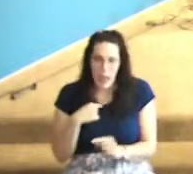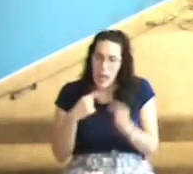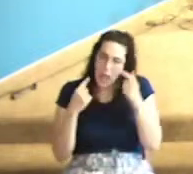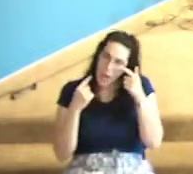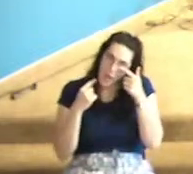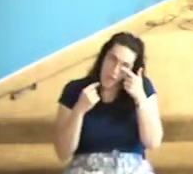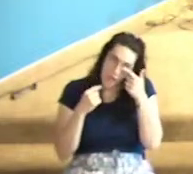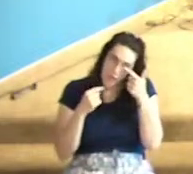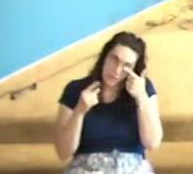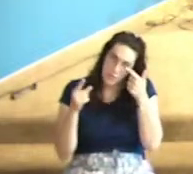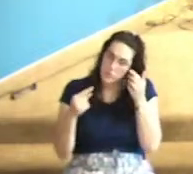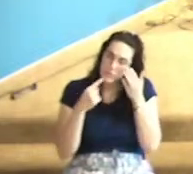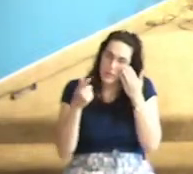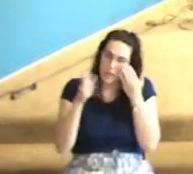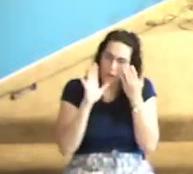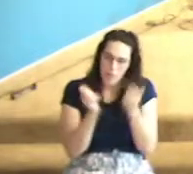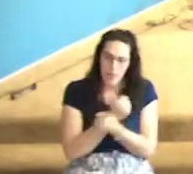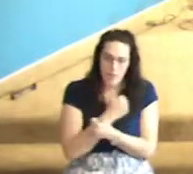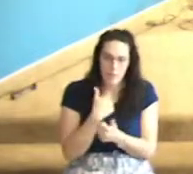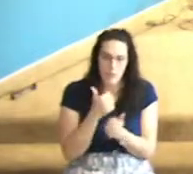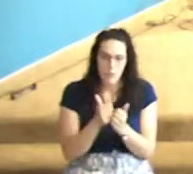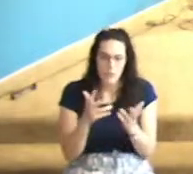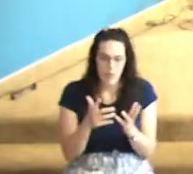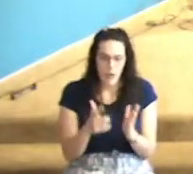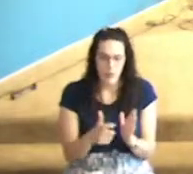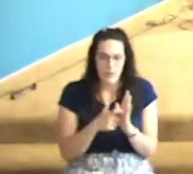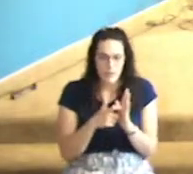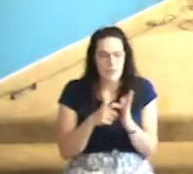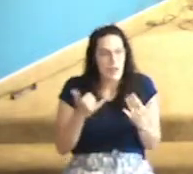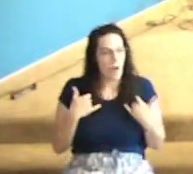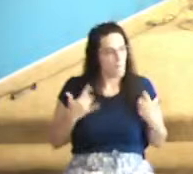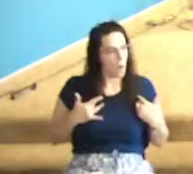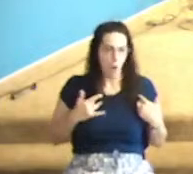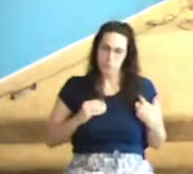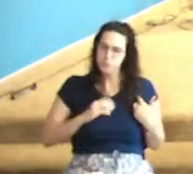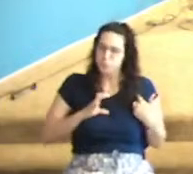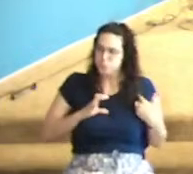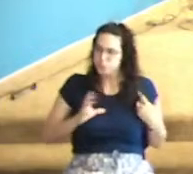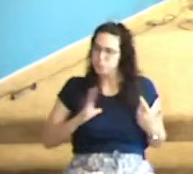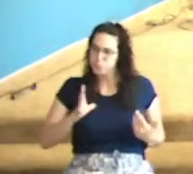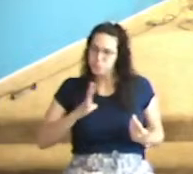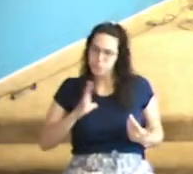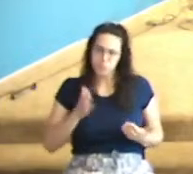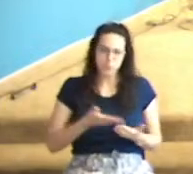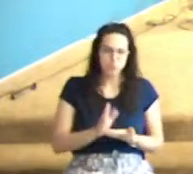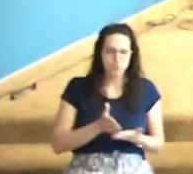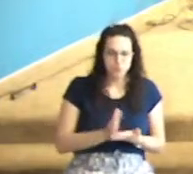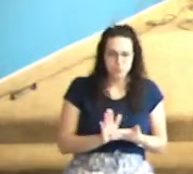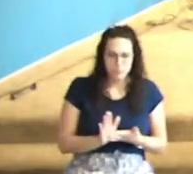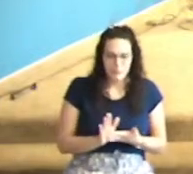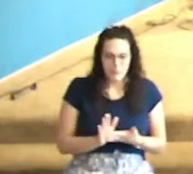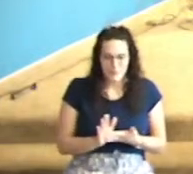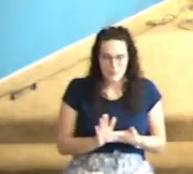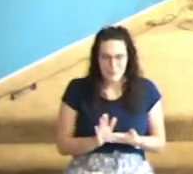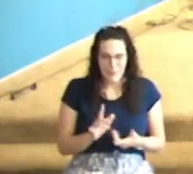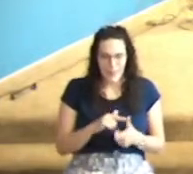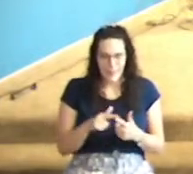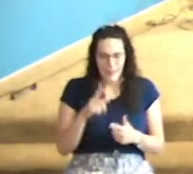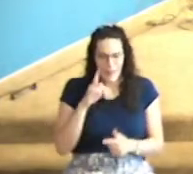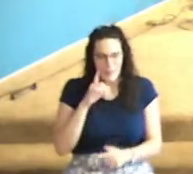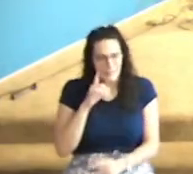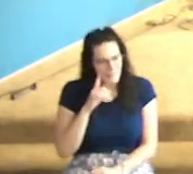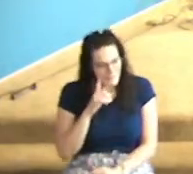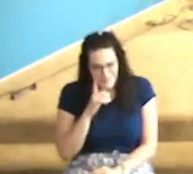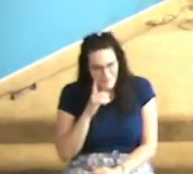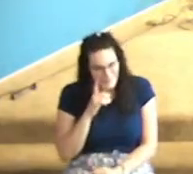said, God loves me without any conditions, so now I feel good. It's okay. And he thought, oh my, I